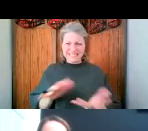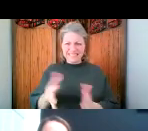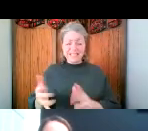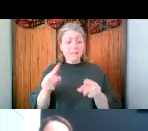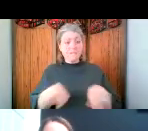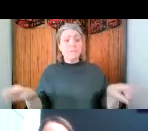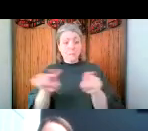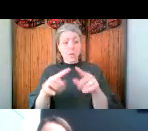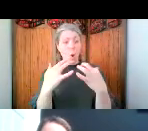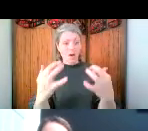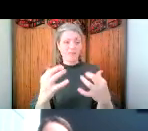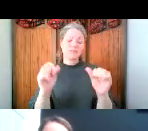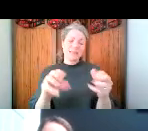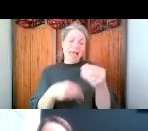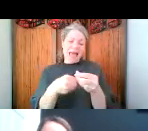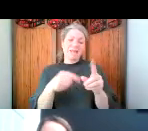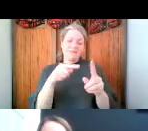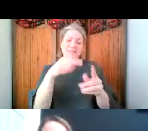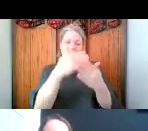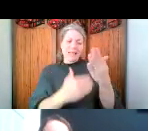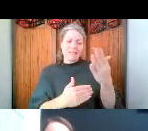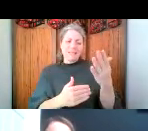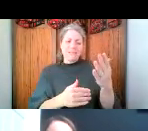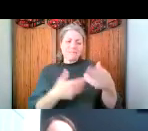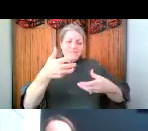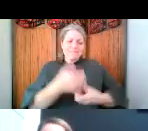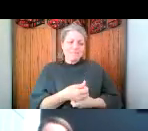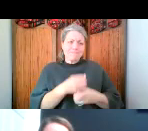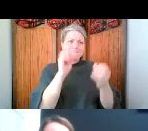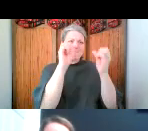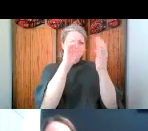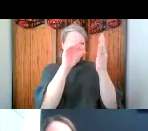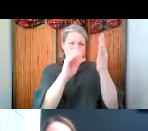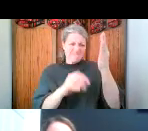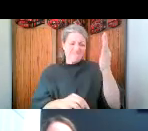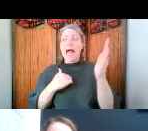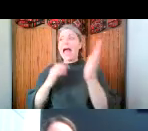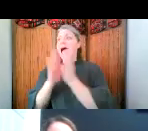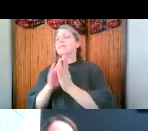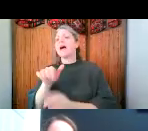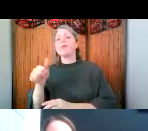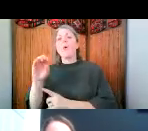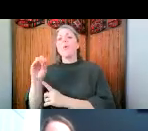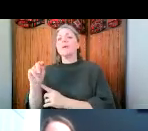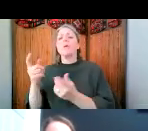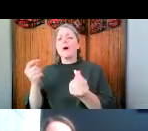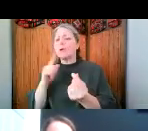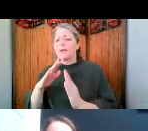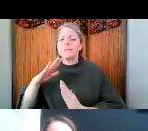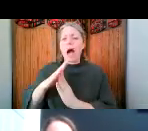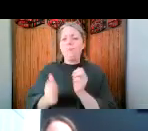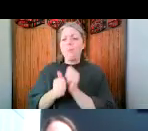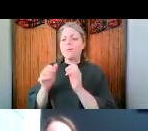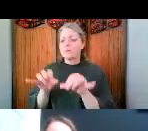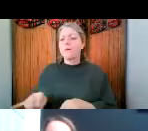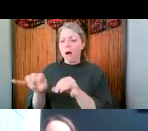can certainly add to this list, but this is just a composite. When I ask the other OTs that I work with, like, what are the top ones? These are some